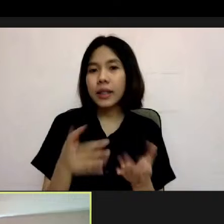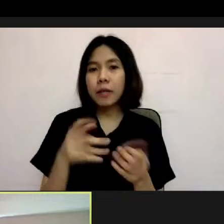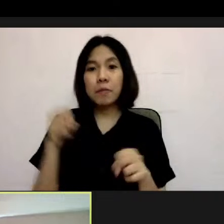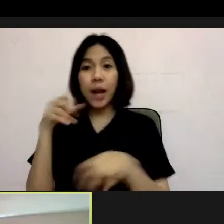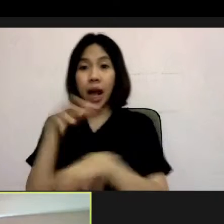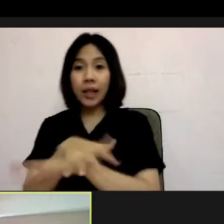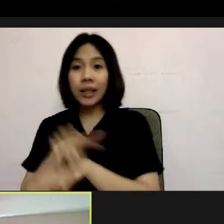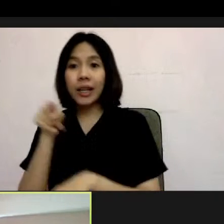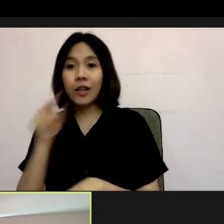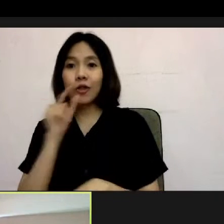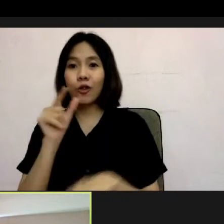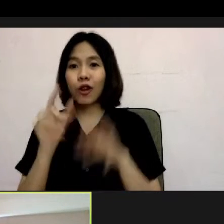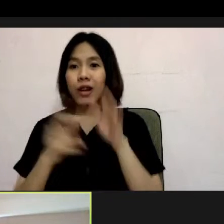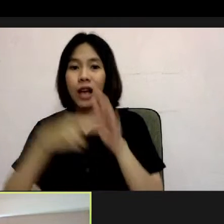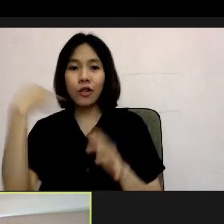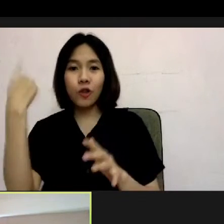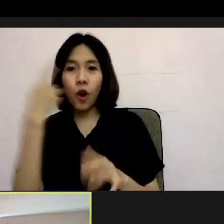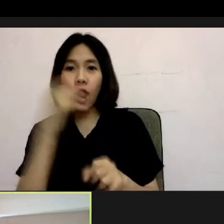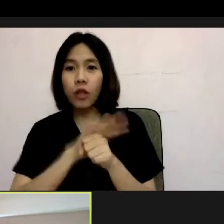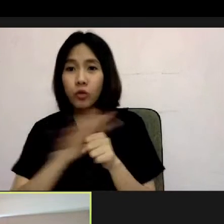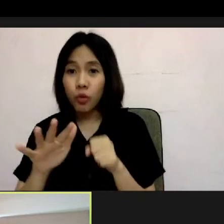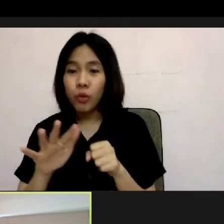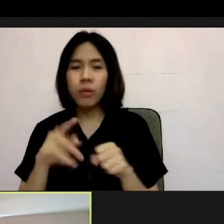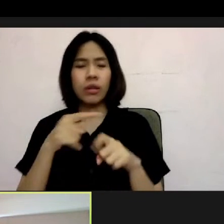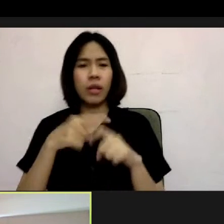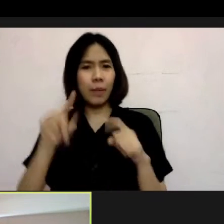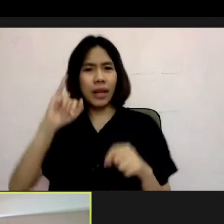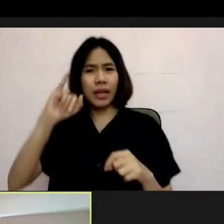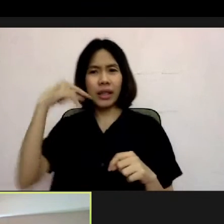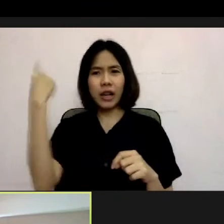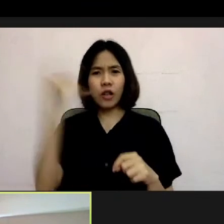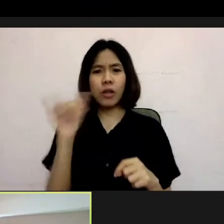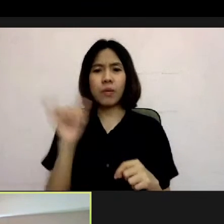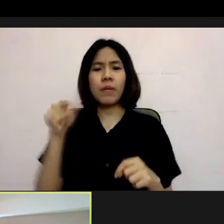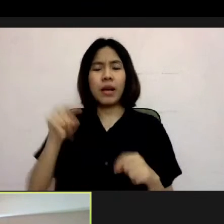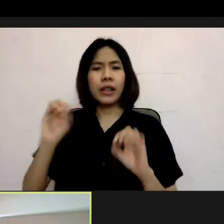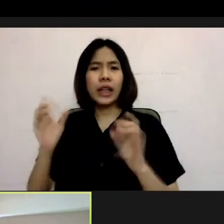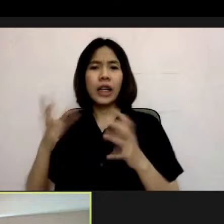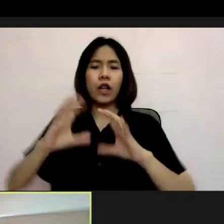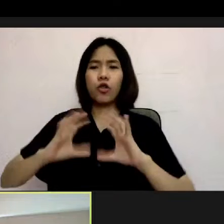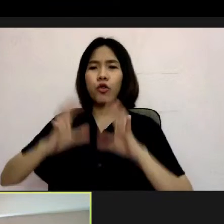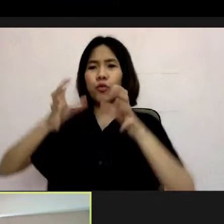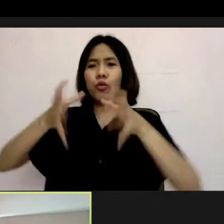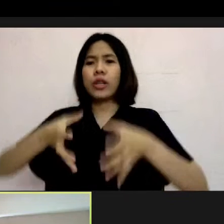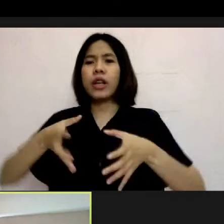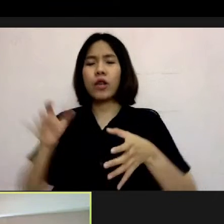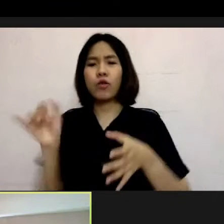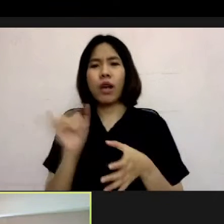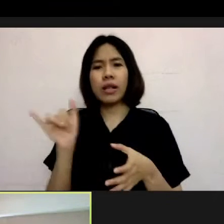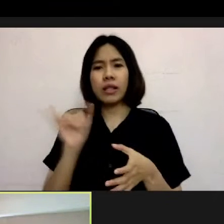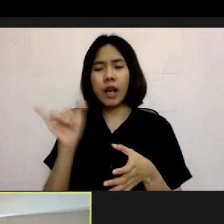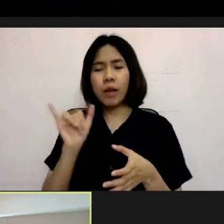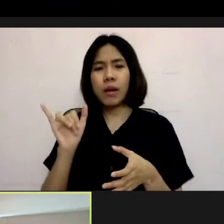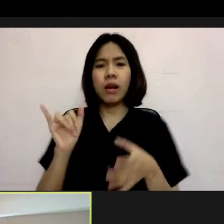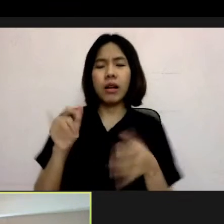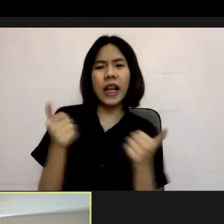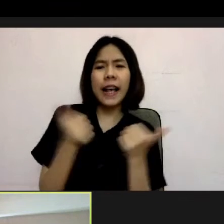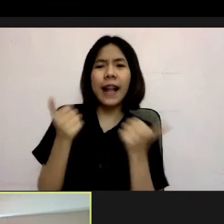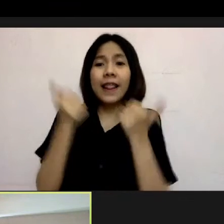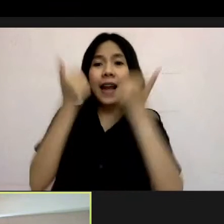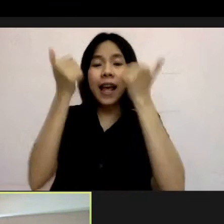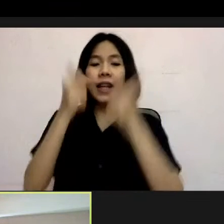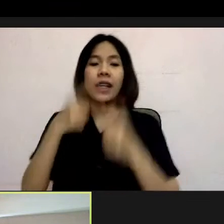enables the realization of the shrinking of public participation. Thank you so much for the extensive research, Esther, very well